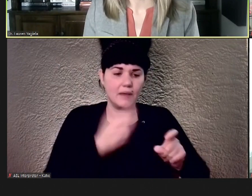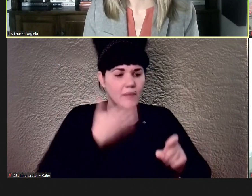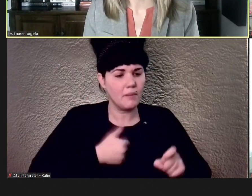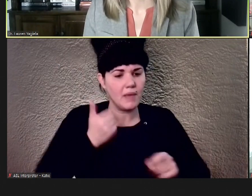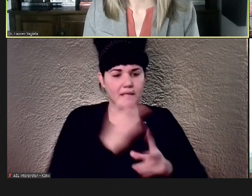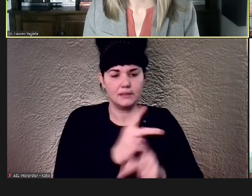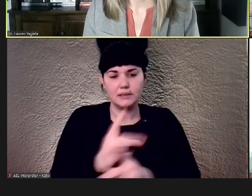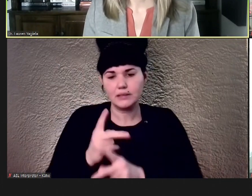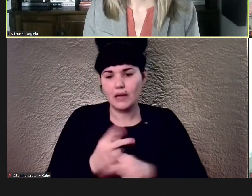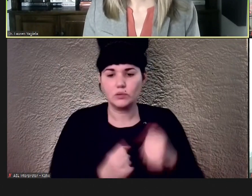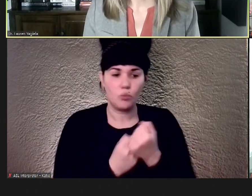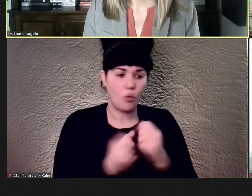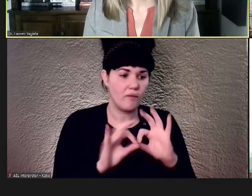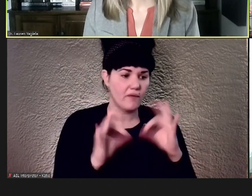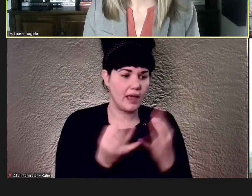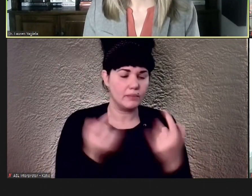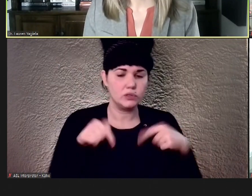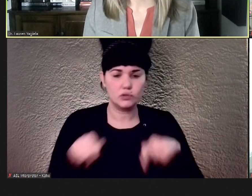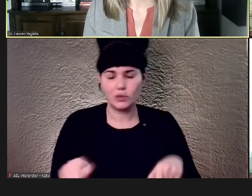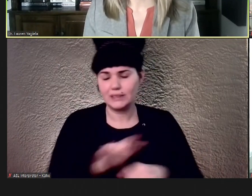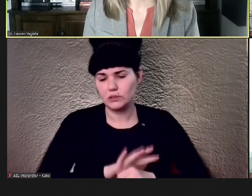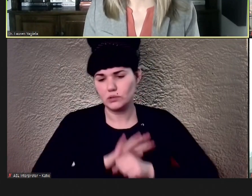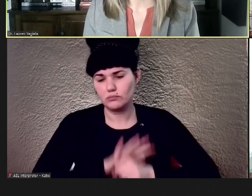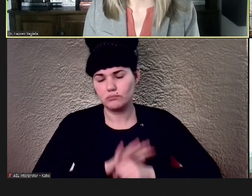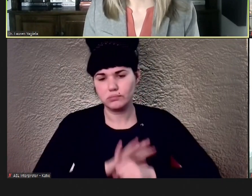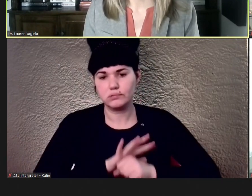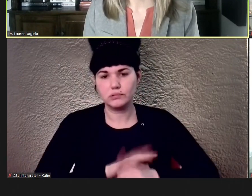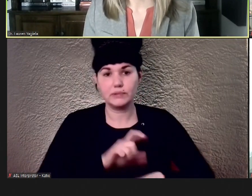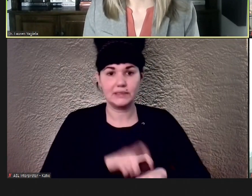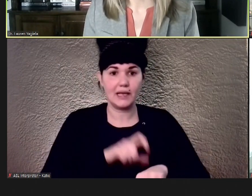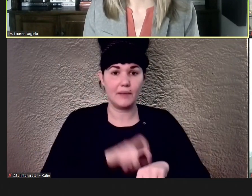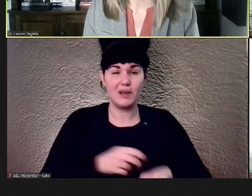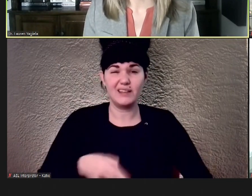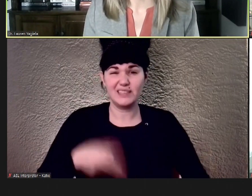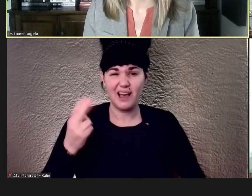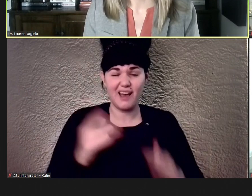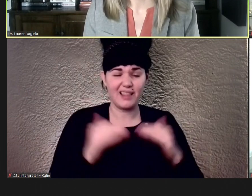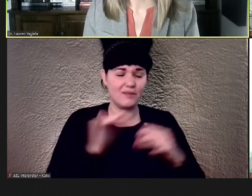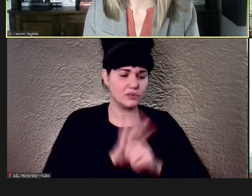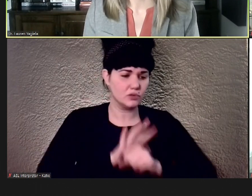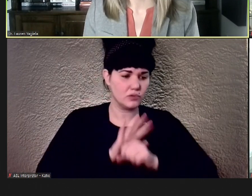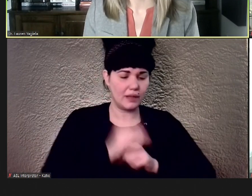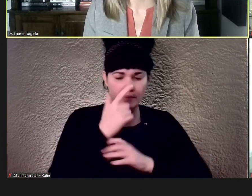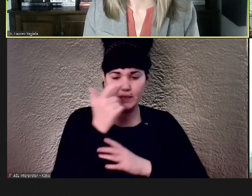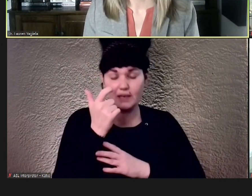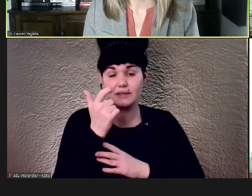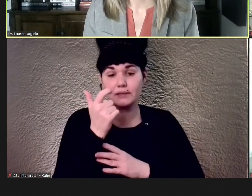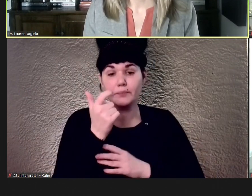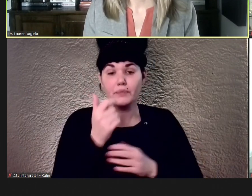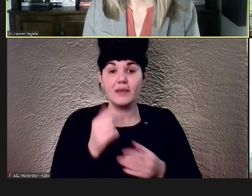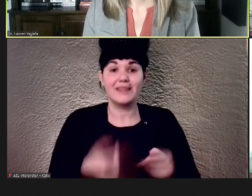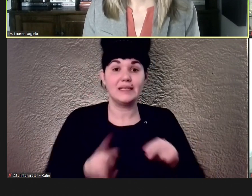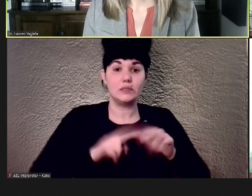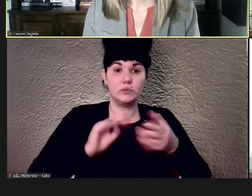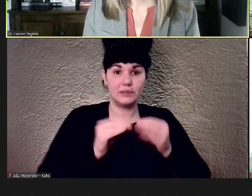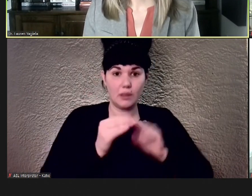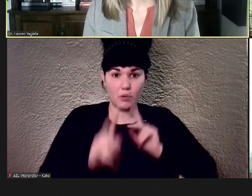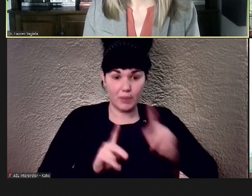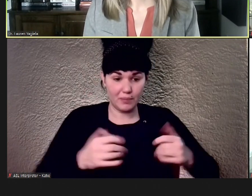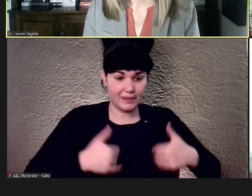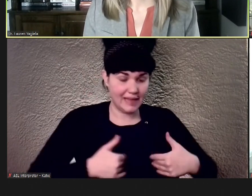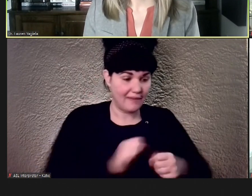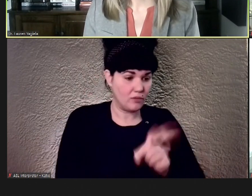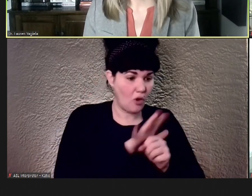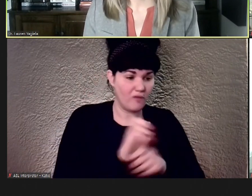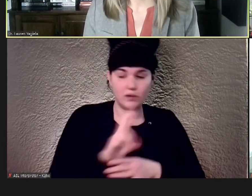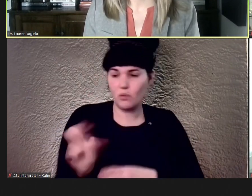stressful time. There are high levels of stress due to the increased number of patients both with and without COVID. We are doing the best we